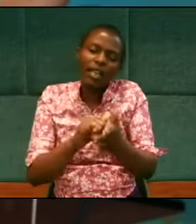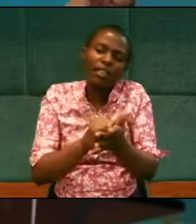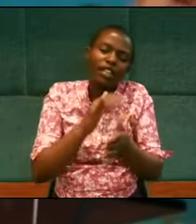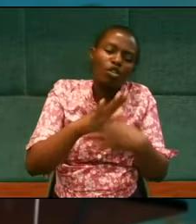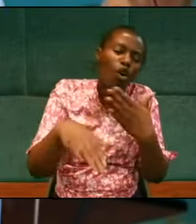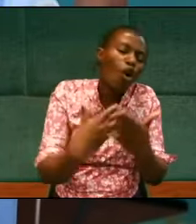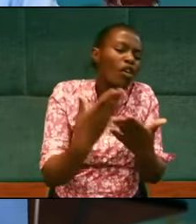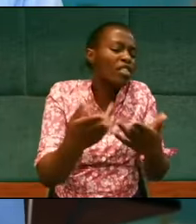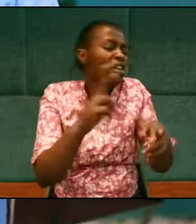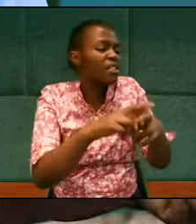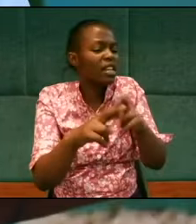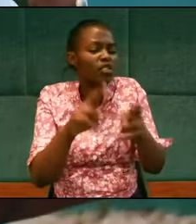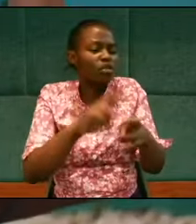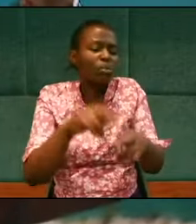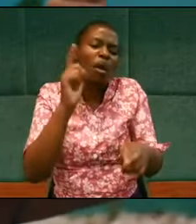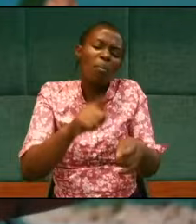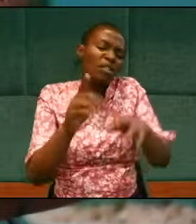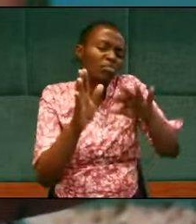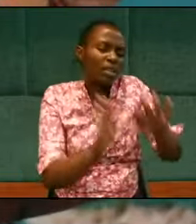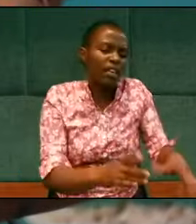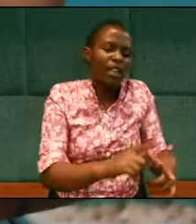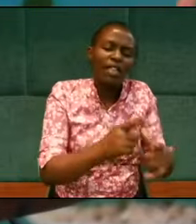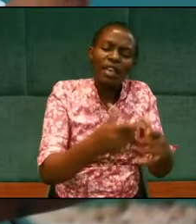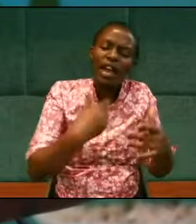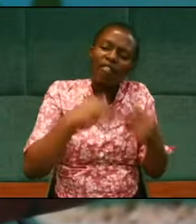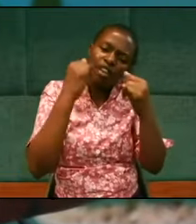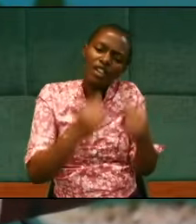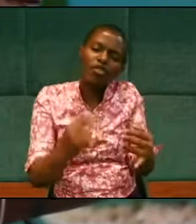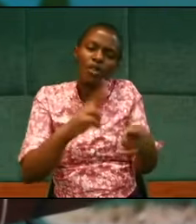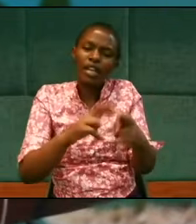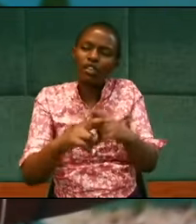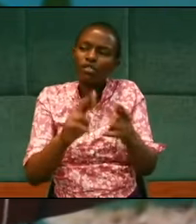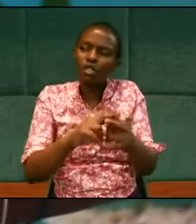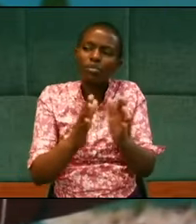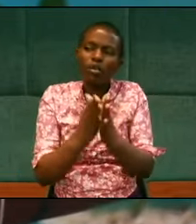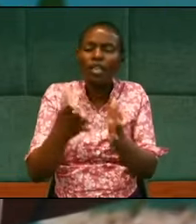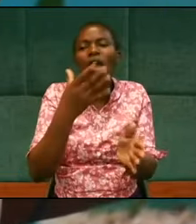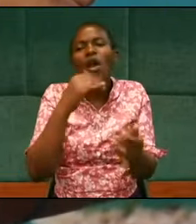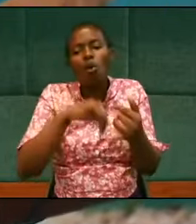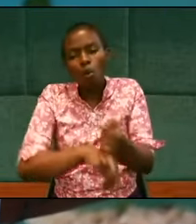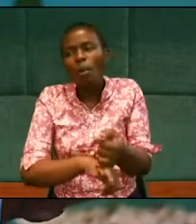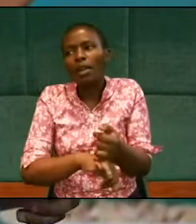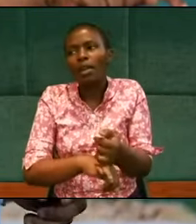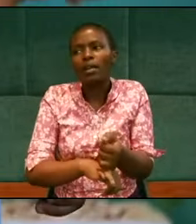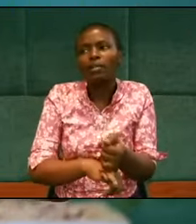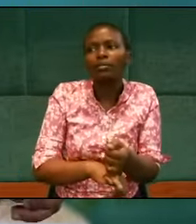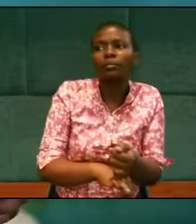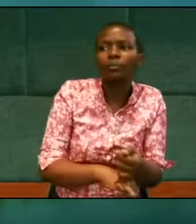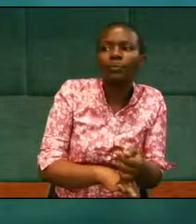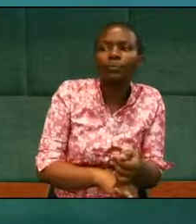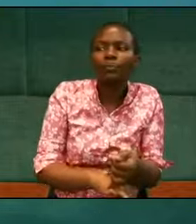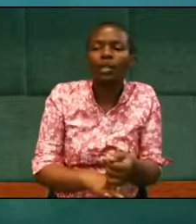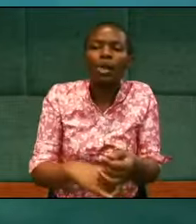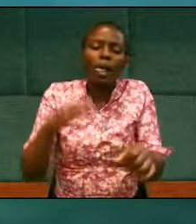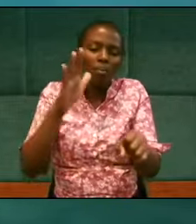lesser relationship must give way to the newly formed marital relationship. Any man who makes the father, the mother, much